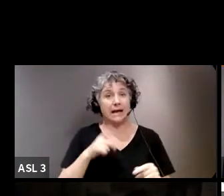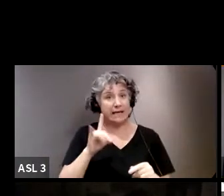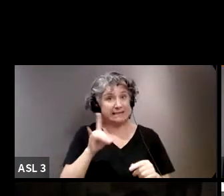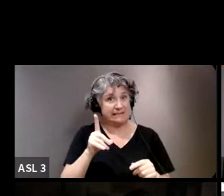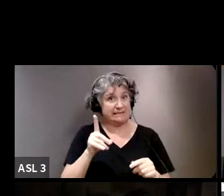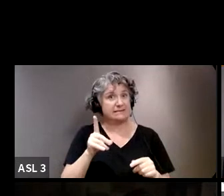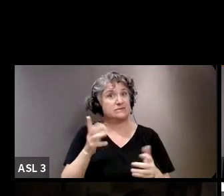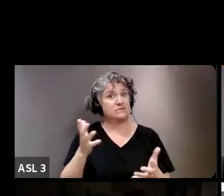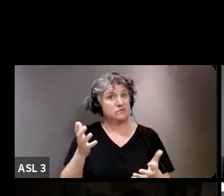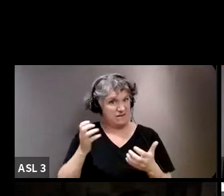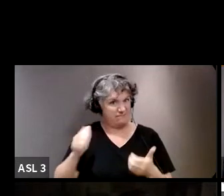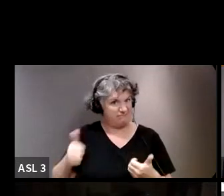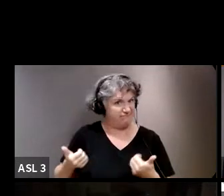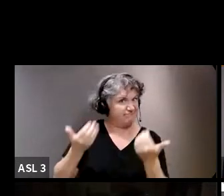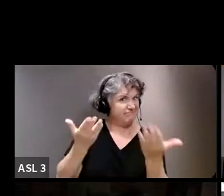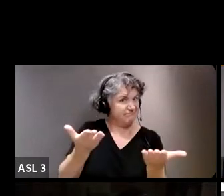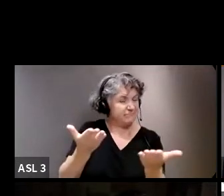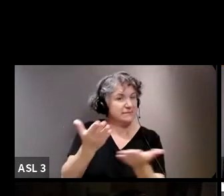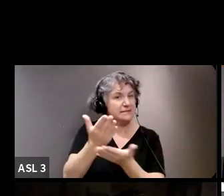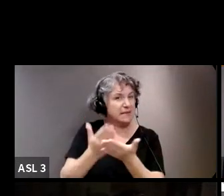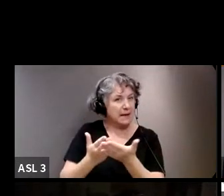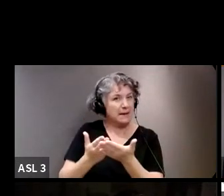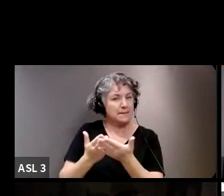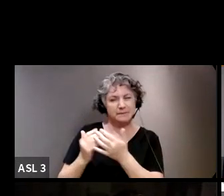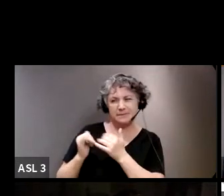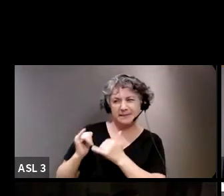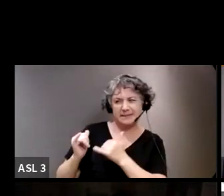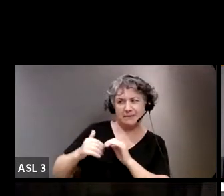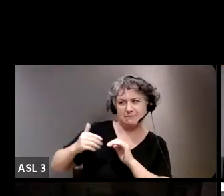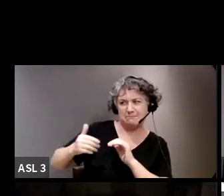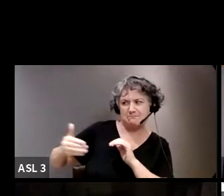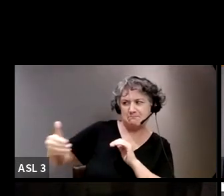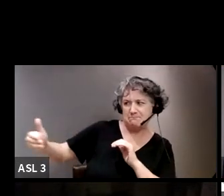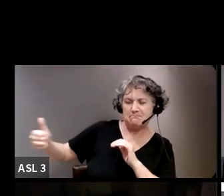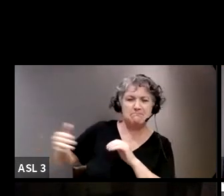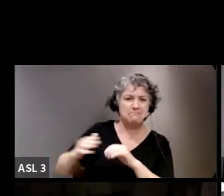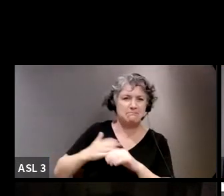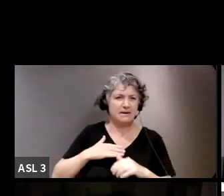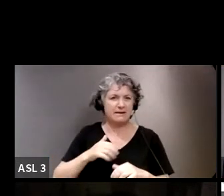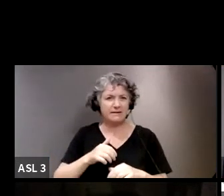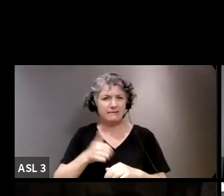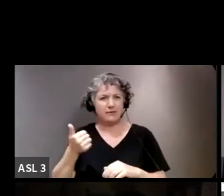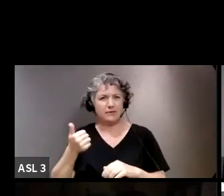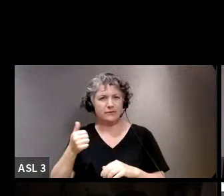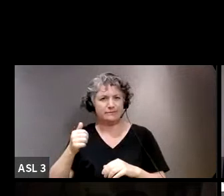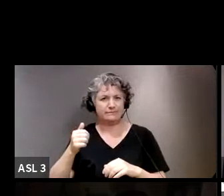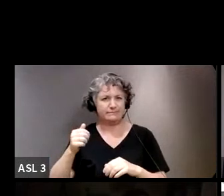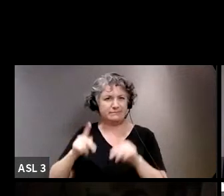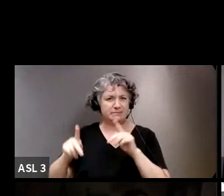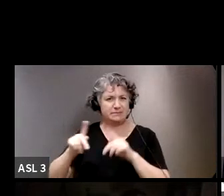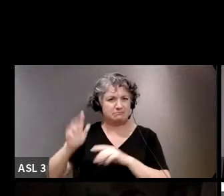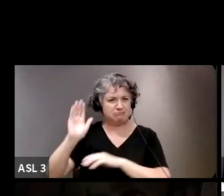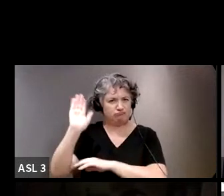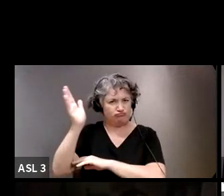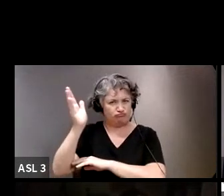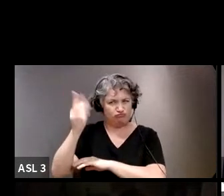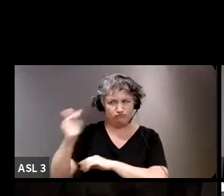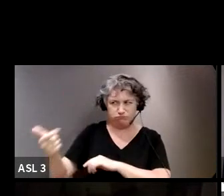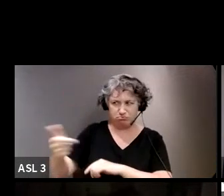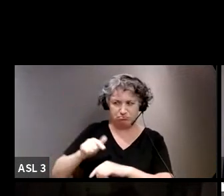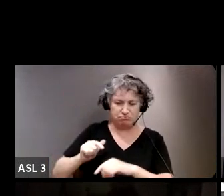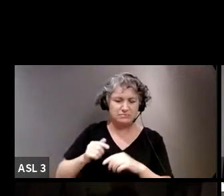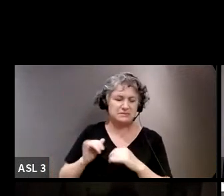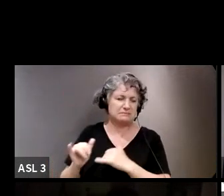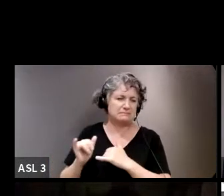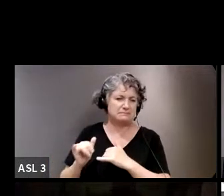want to bring up um some of the same um points that some other people have mentioned the reason really why